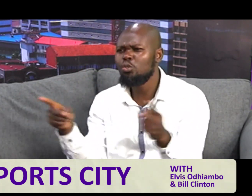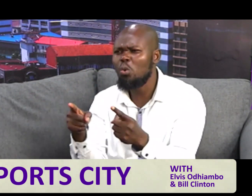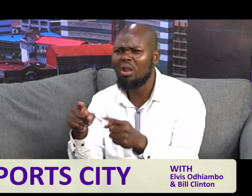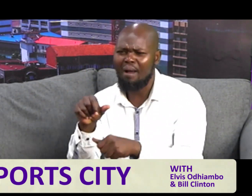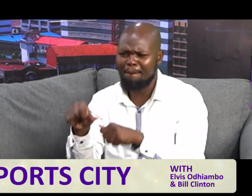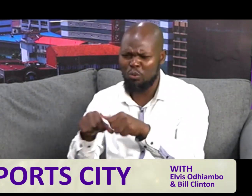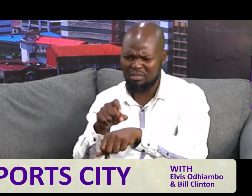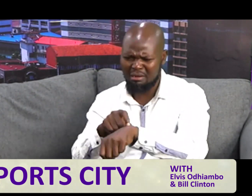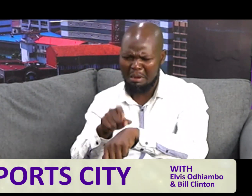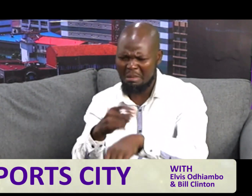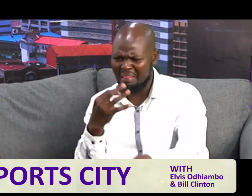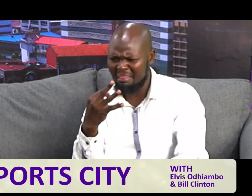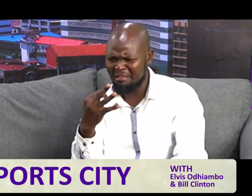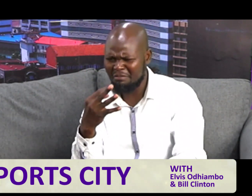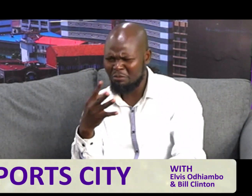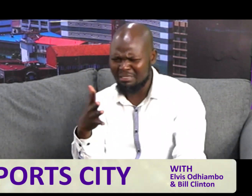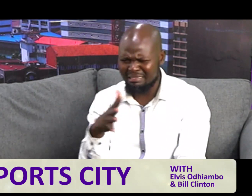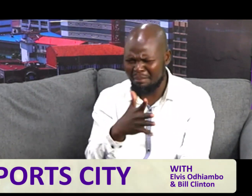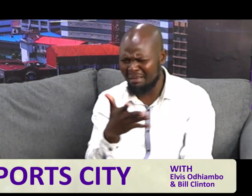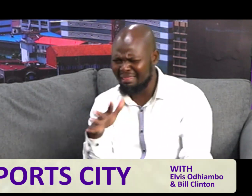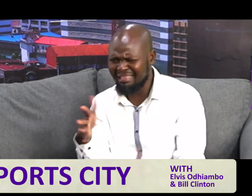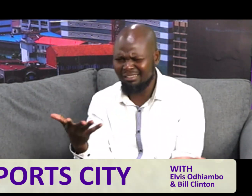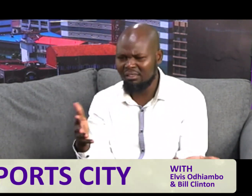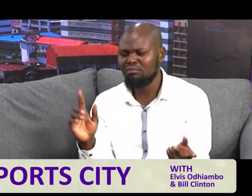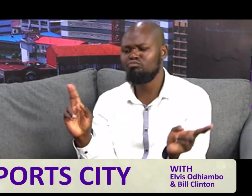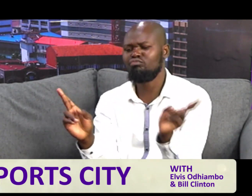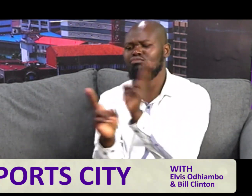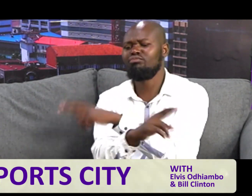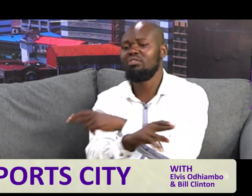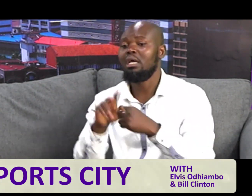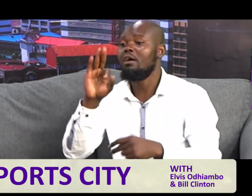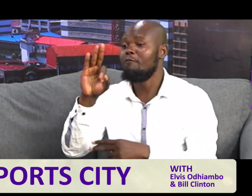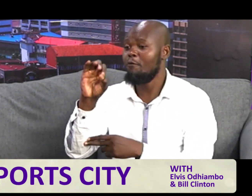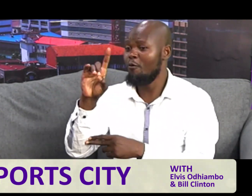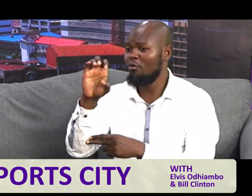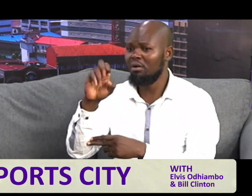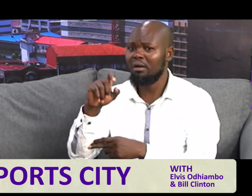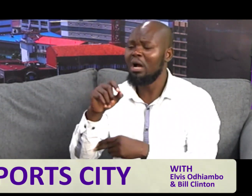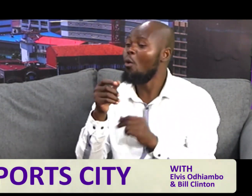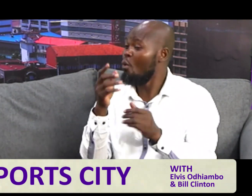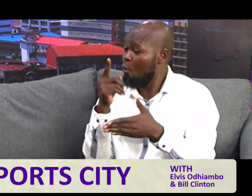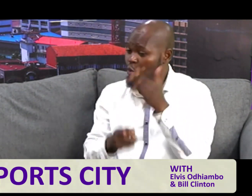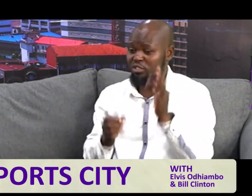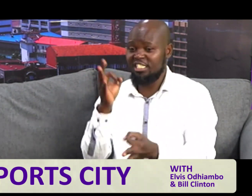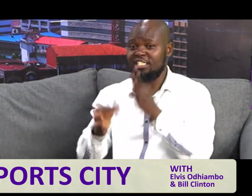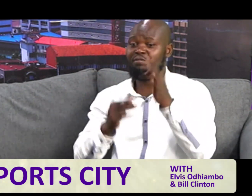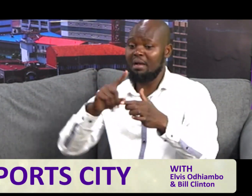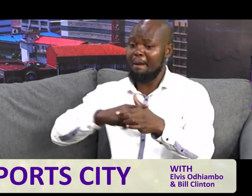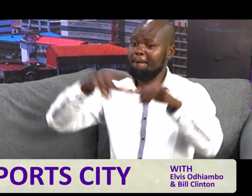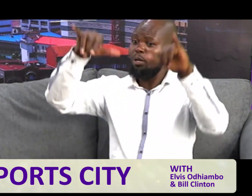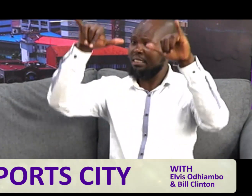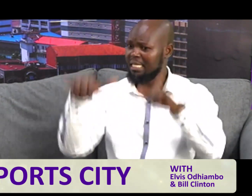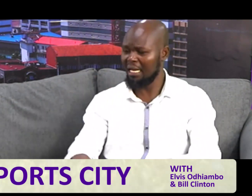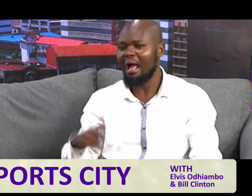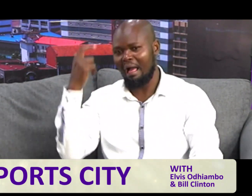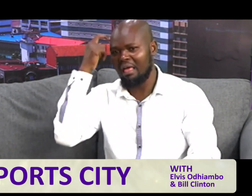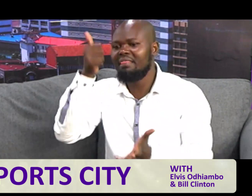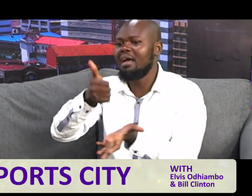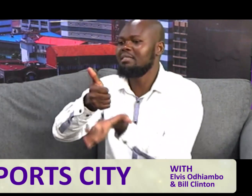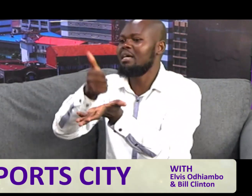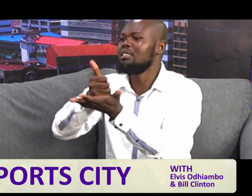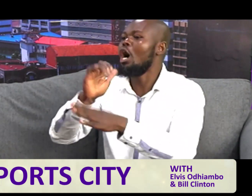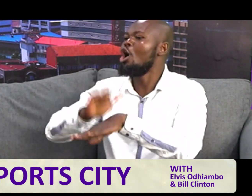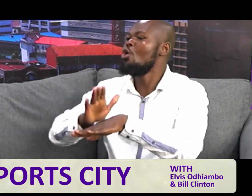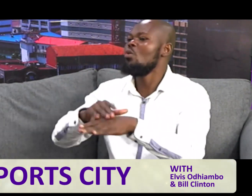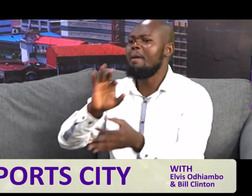Bruyne. It was about 3-4 minutes, 34. Yes, and there